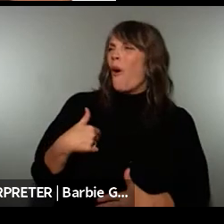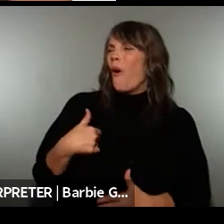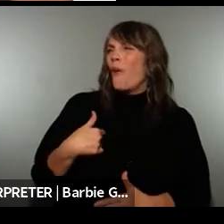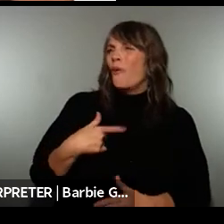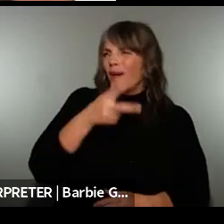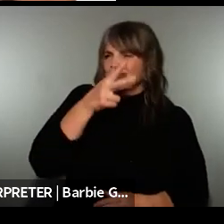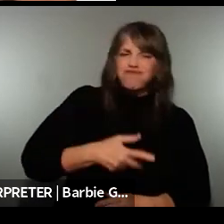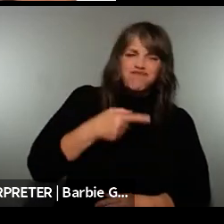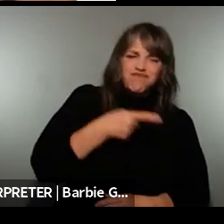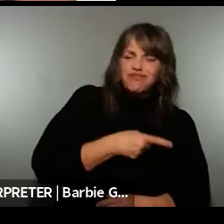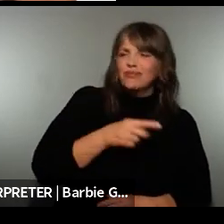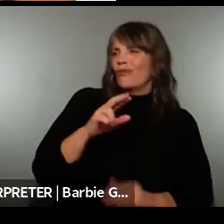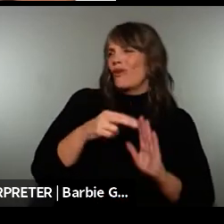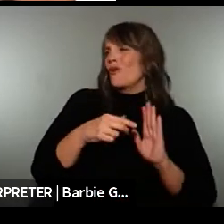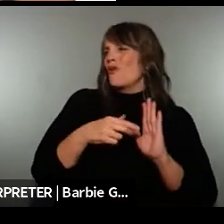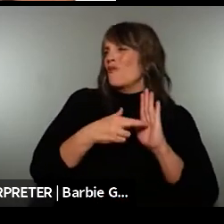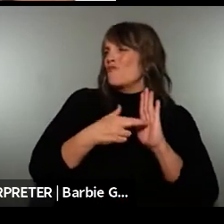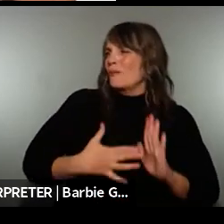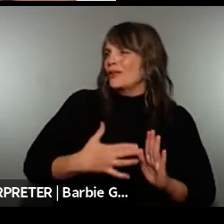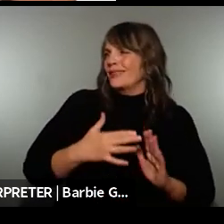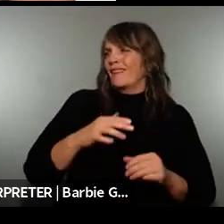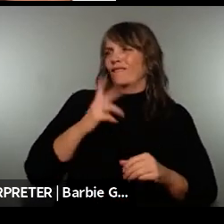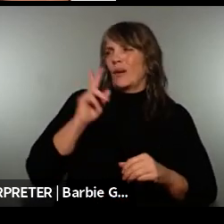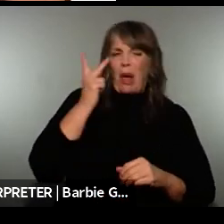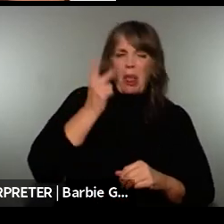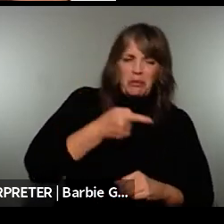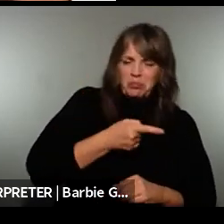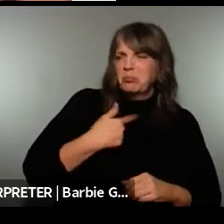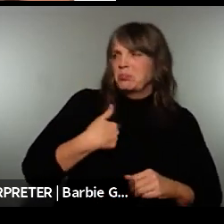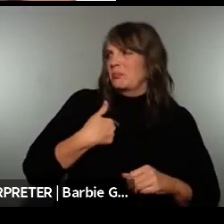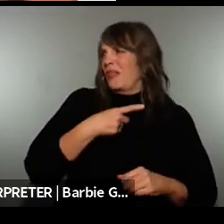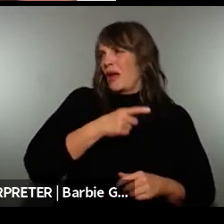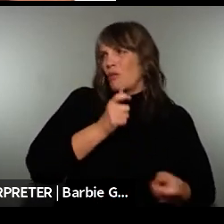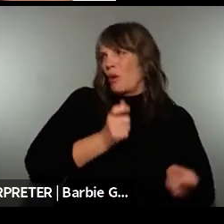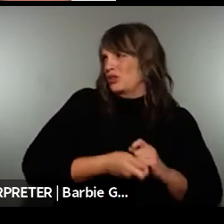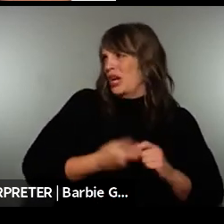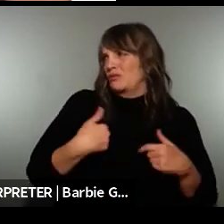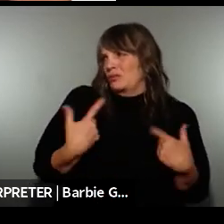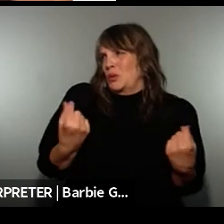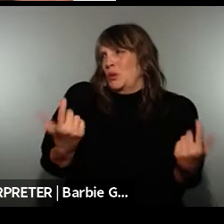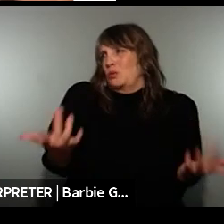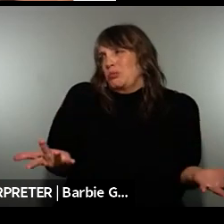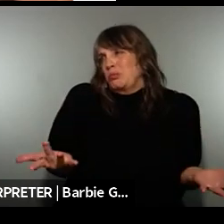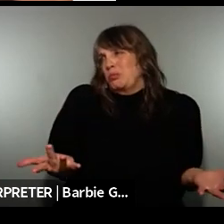I do? I mean, there's so many ways to push this forward and so many